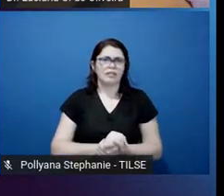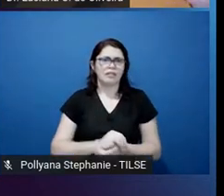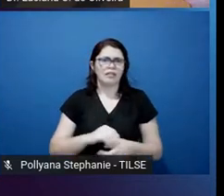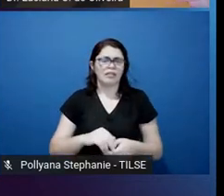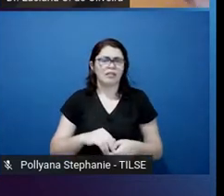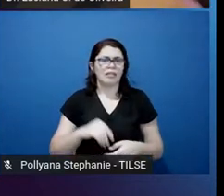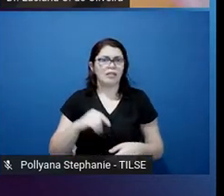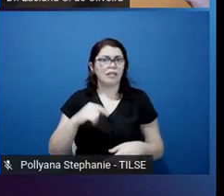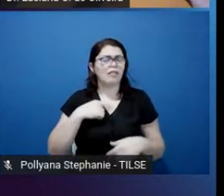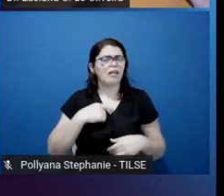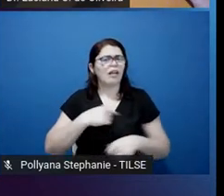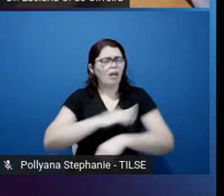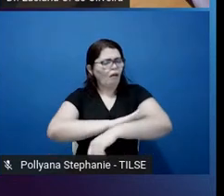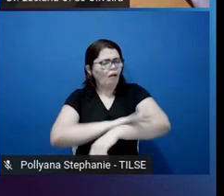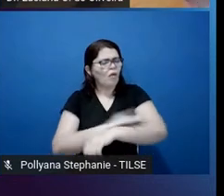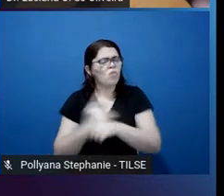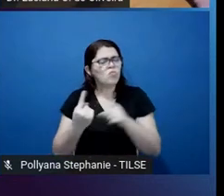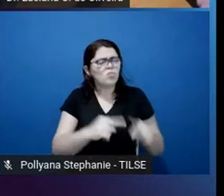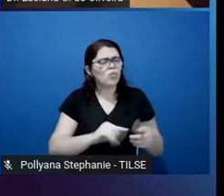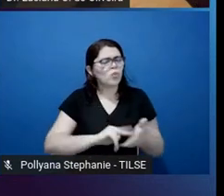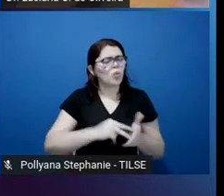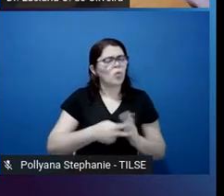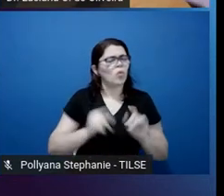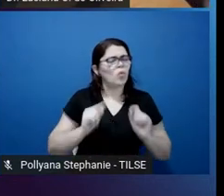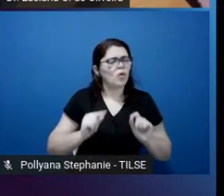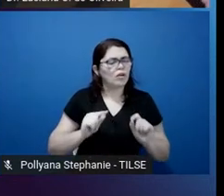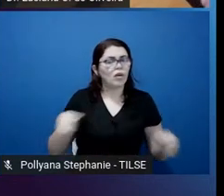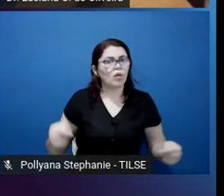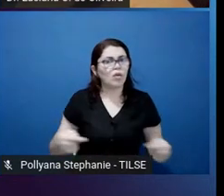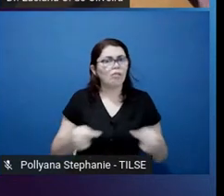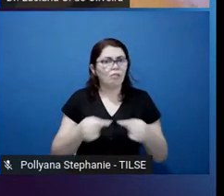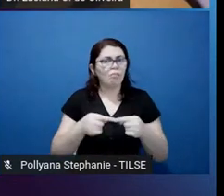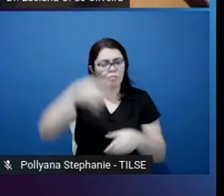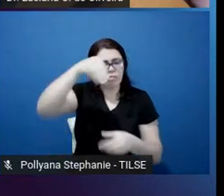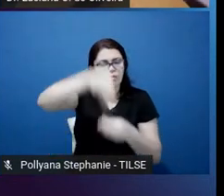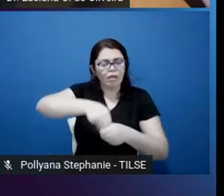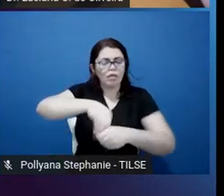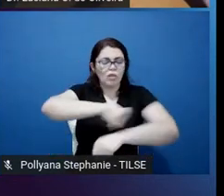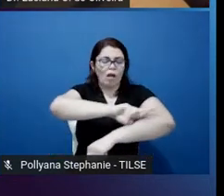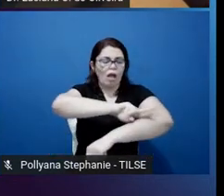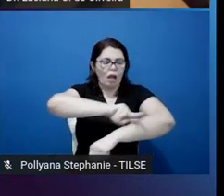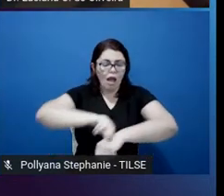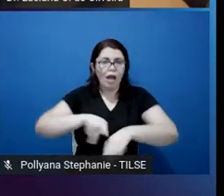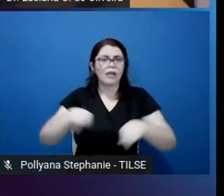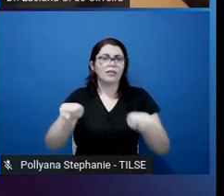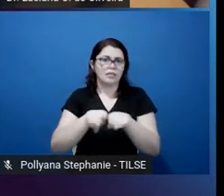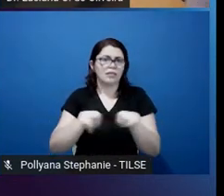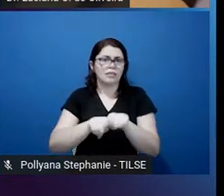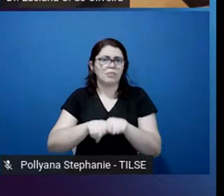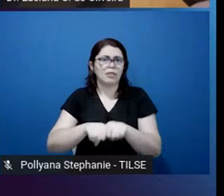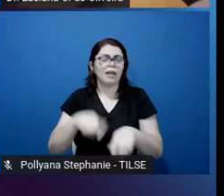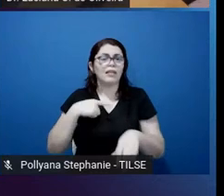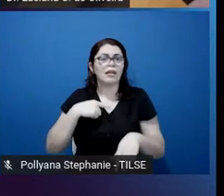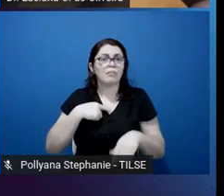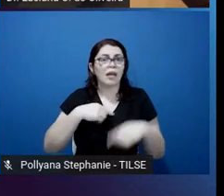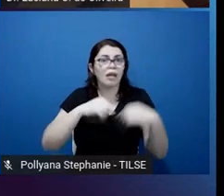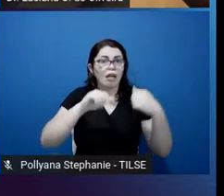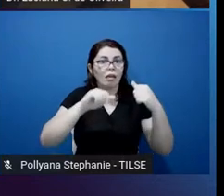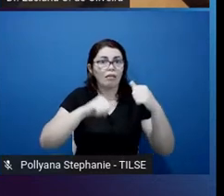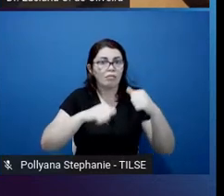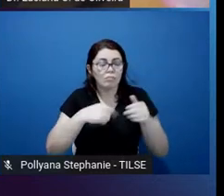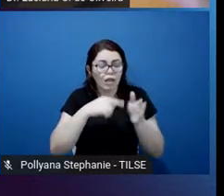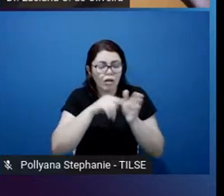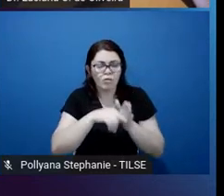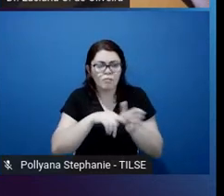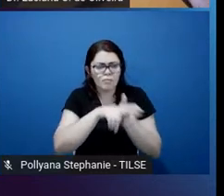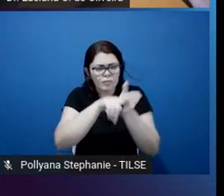conceptualize anti-racism, it includes race, but it also includes consideration of various forms of